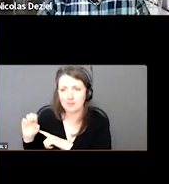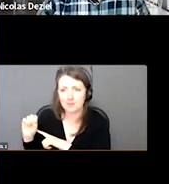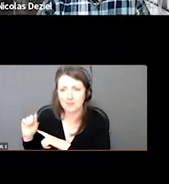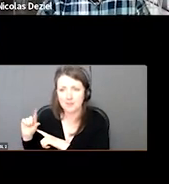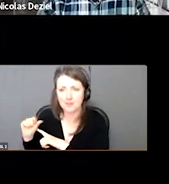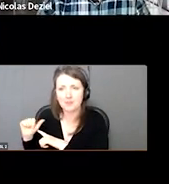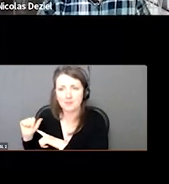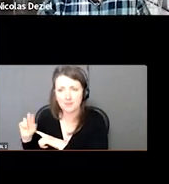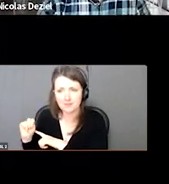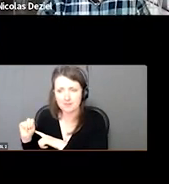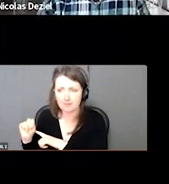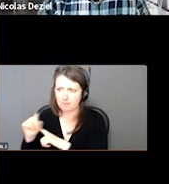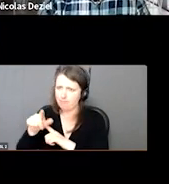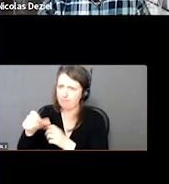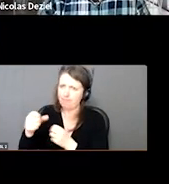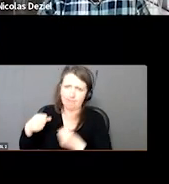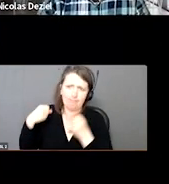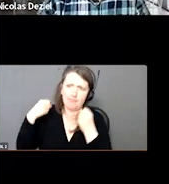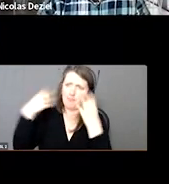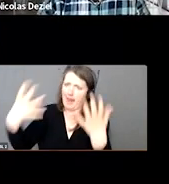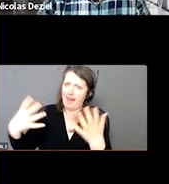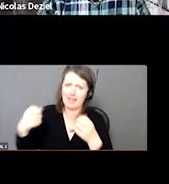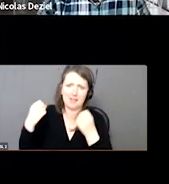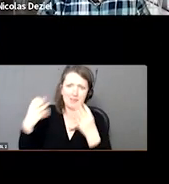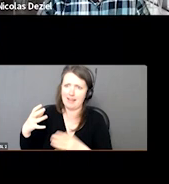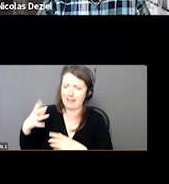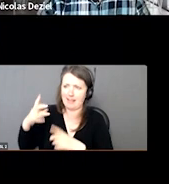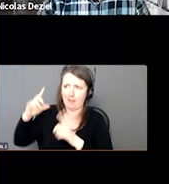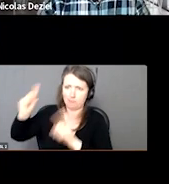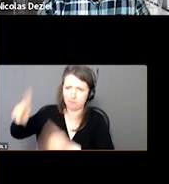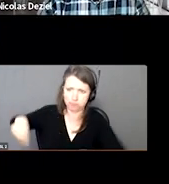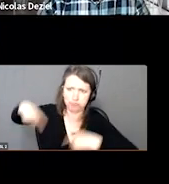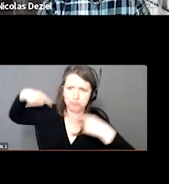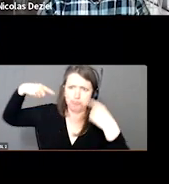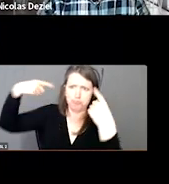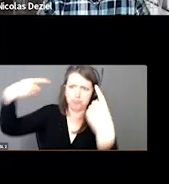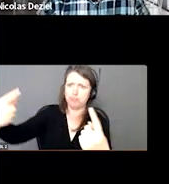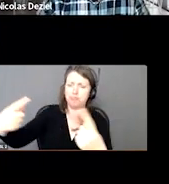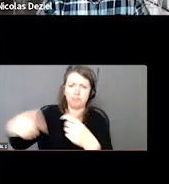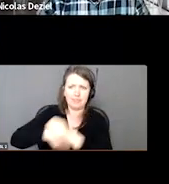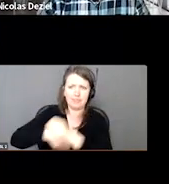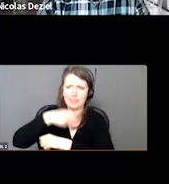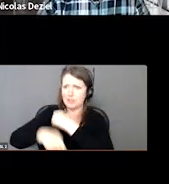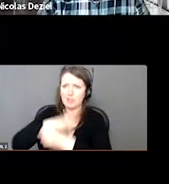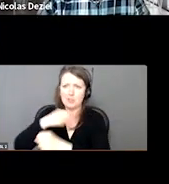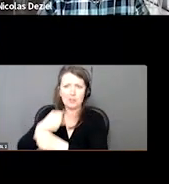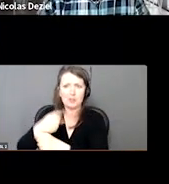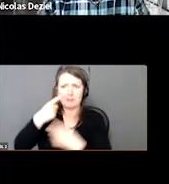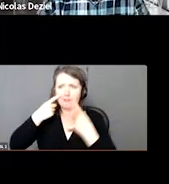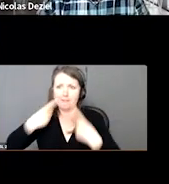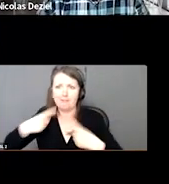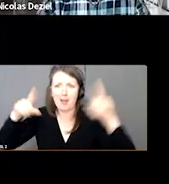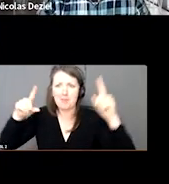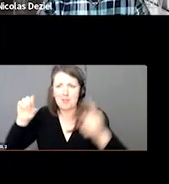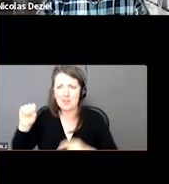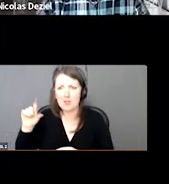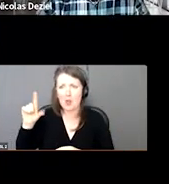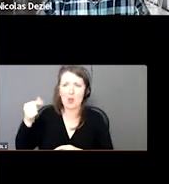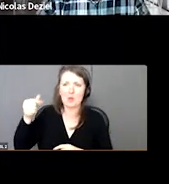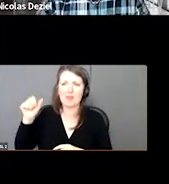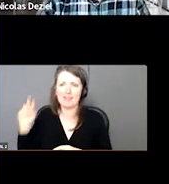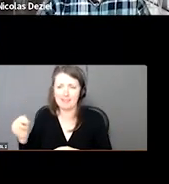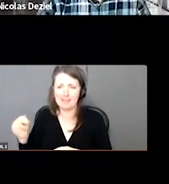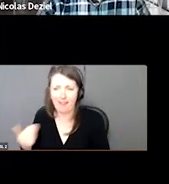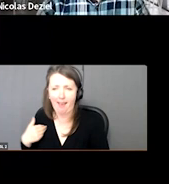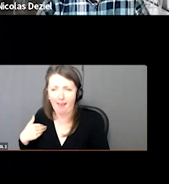many decades. However, a slogan is protected by copyright, because a slogan, if you came up with a little coined phrase,